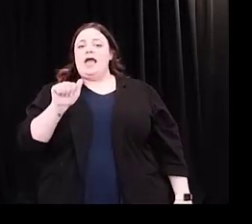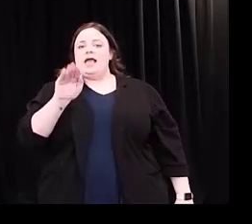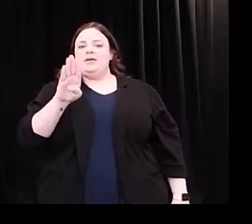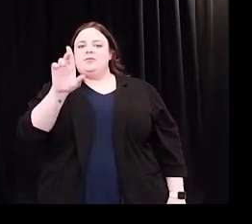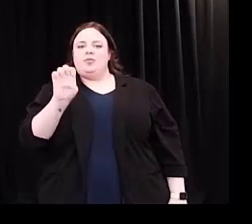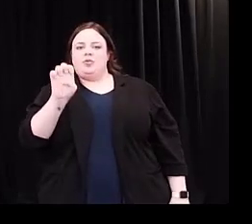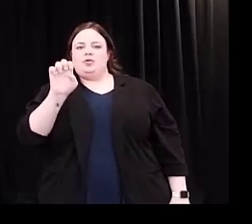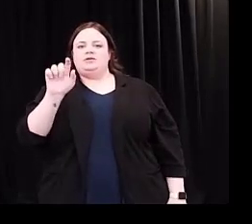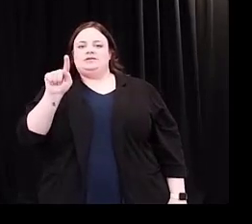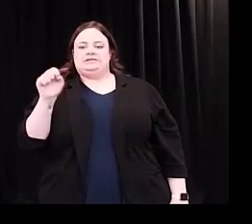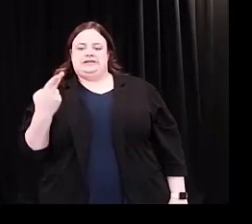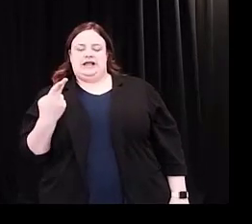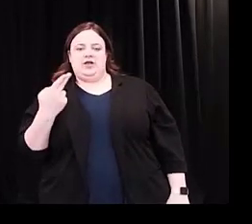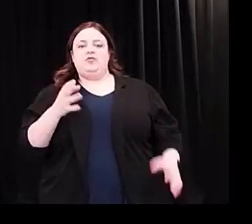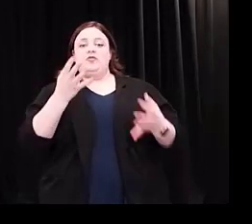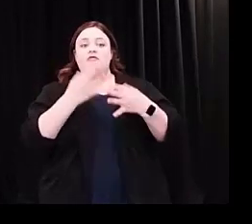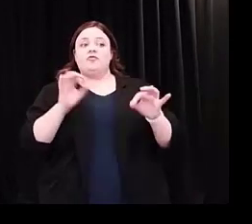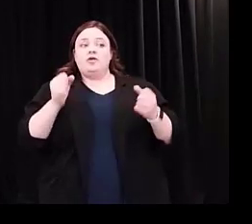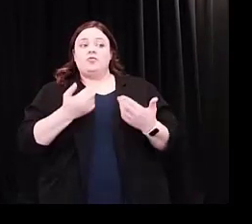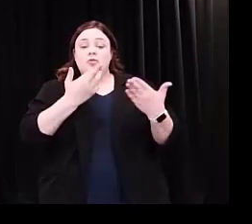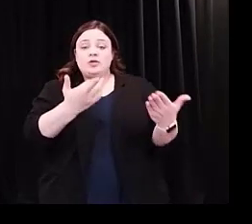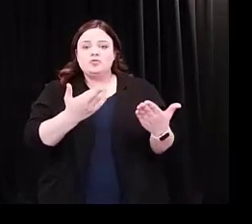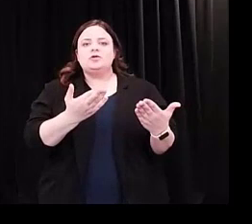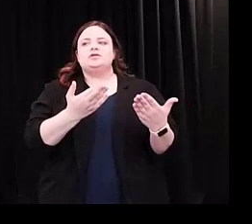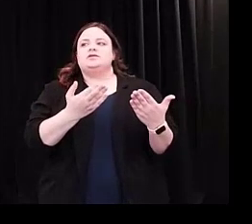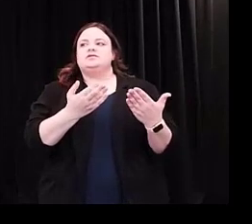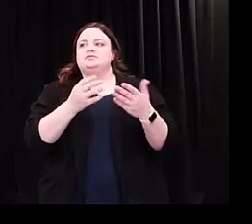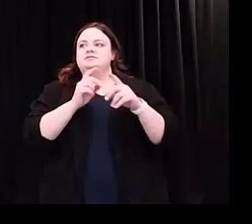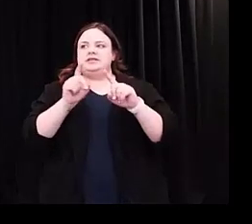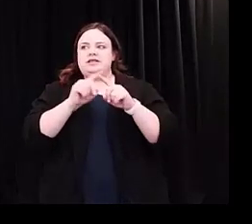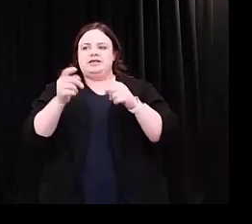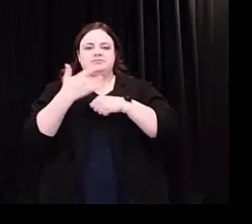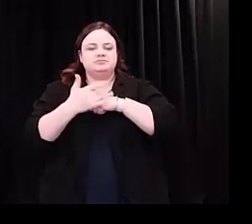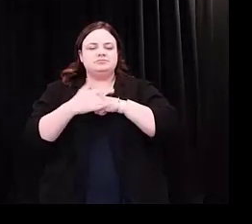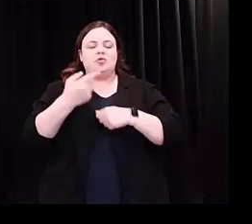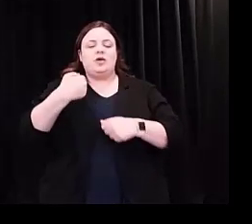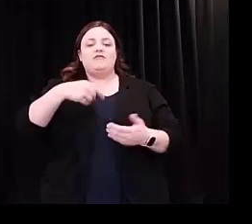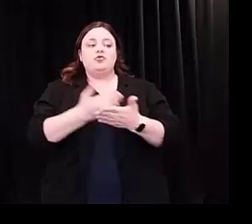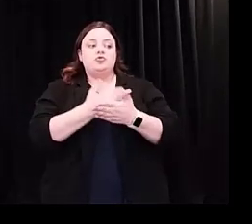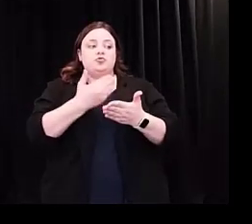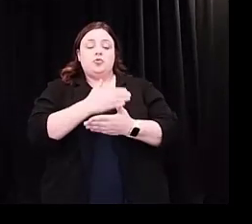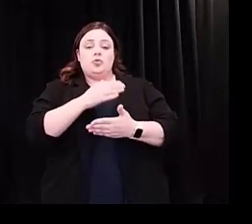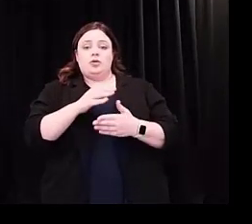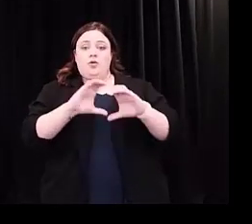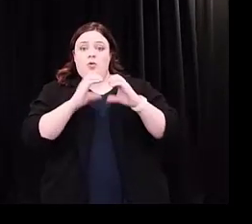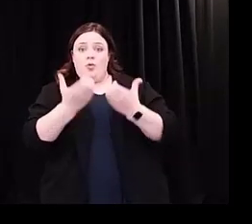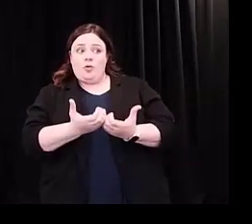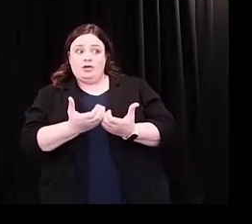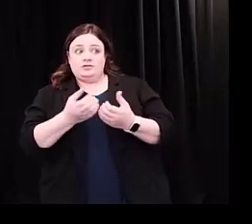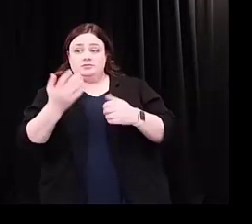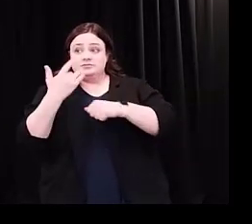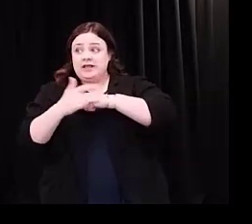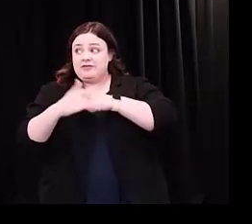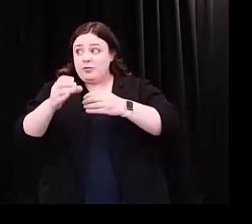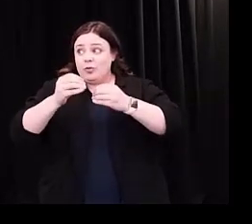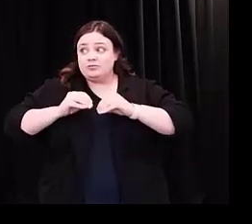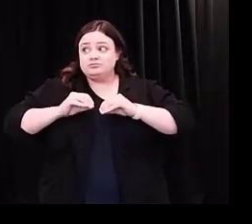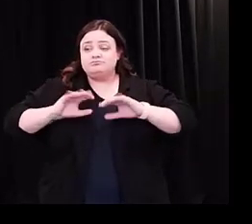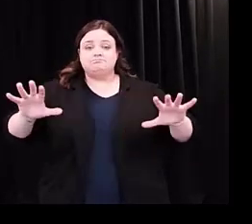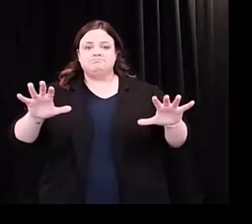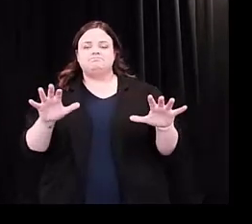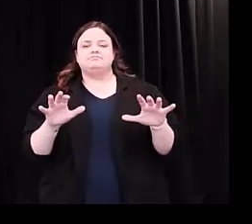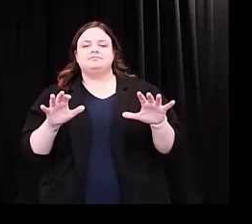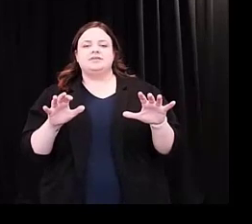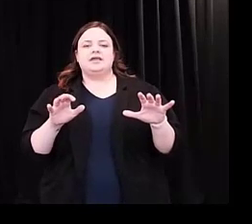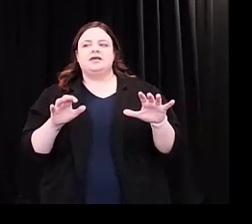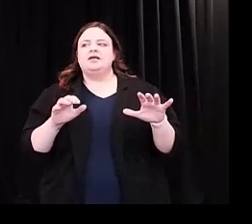free resources out there for folks to learn about these kinds of things. We actually do have a new course catalog out there. And there's not